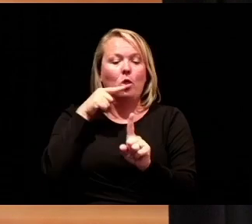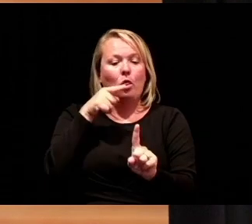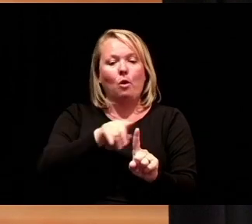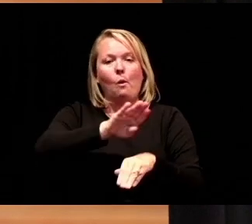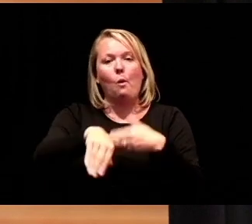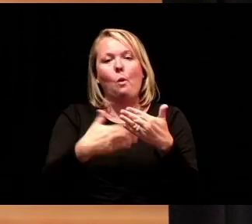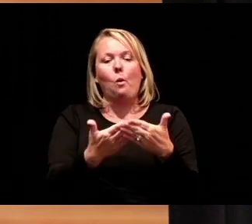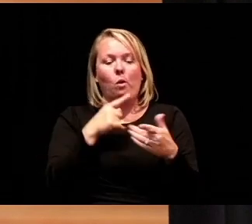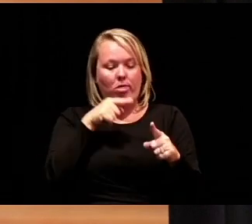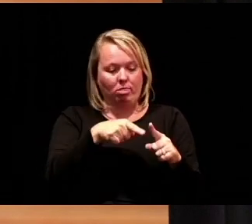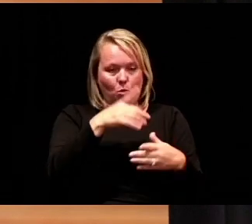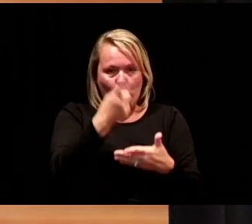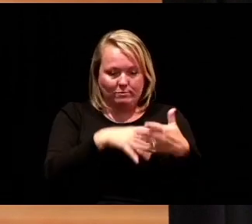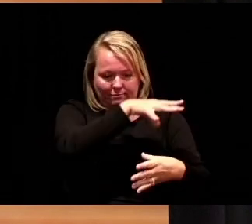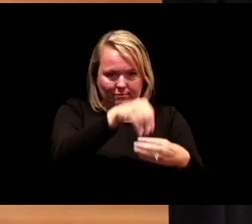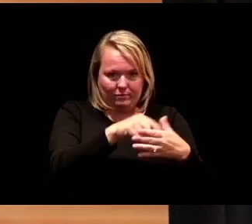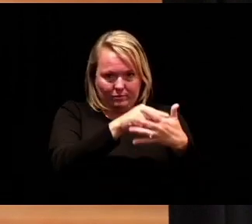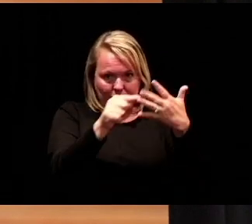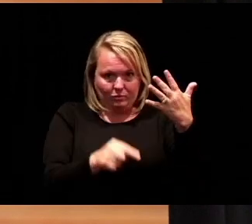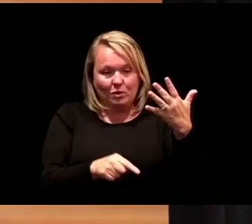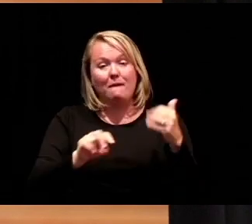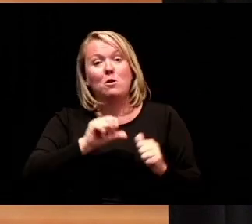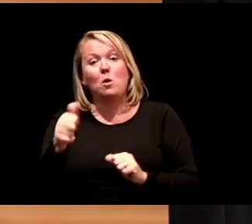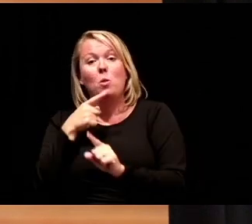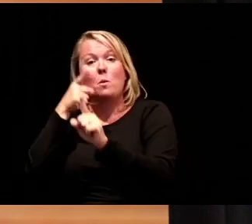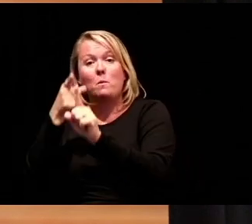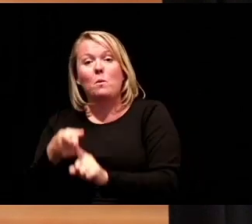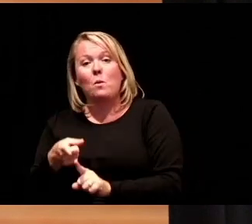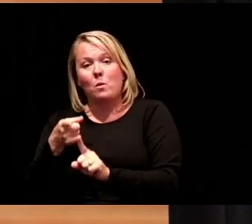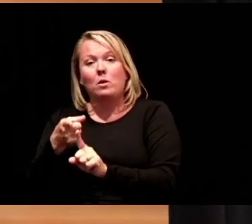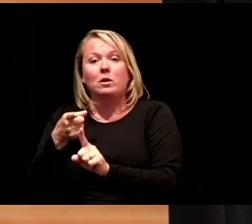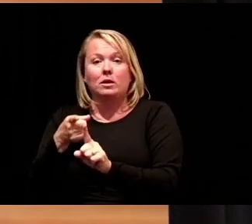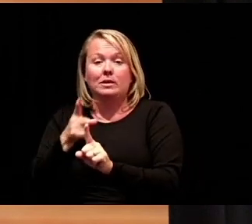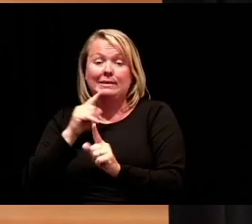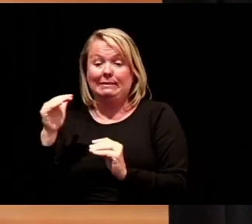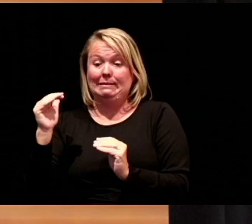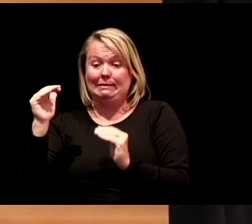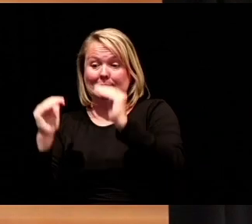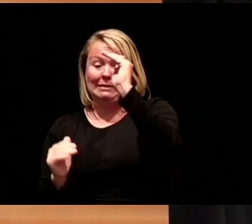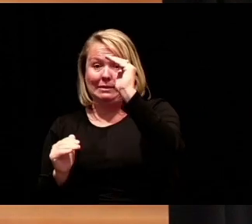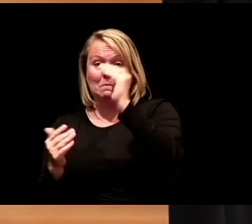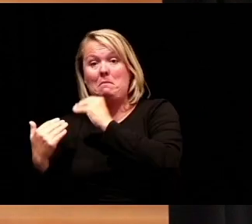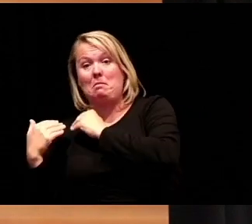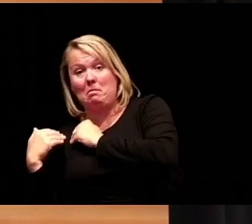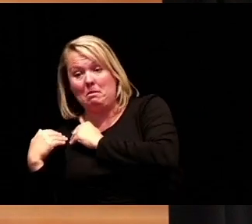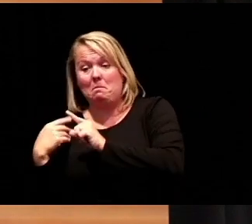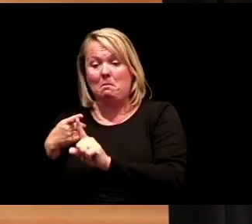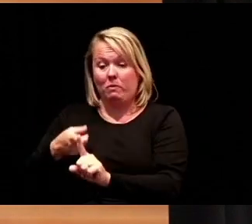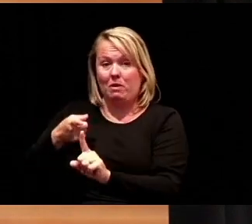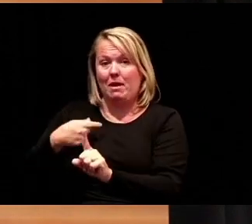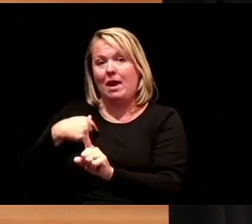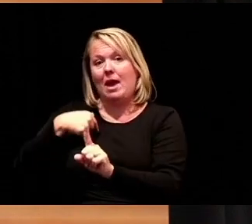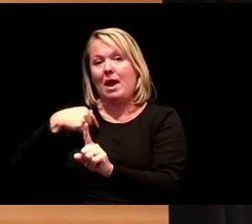targeting people or saying people are liable for discrimination when they didn't intend to do anything wrong. I intend to discriminate, and you're bringing disparate